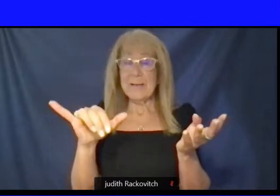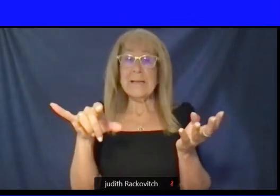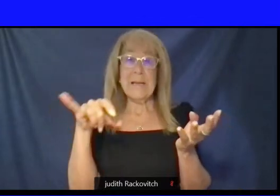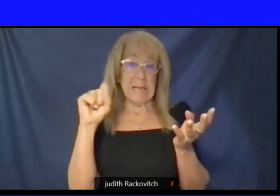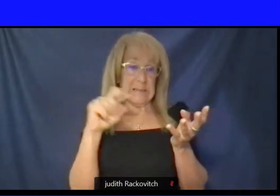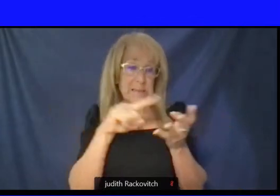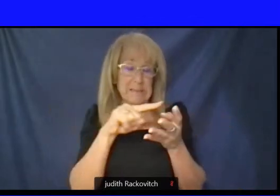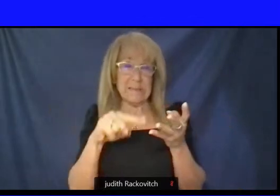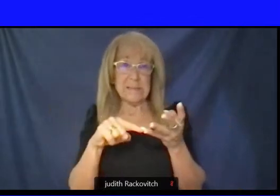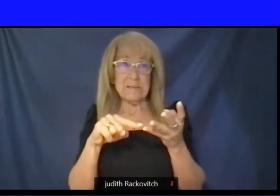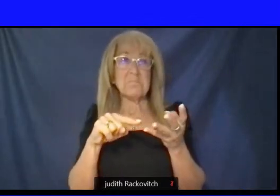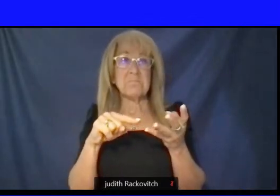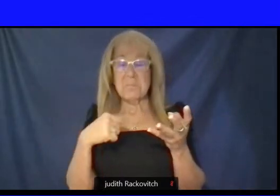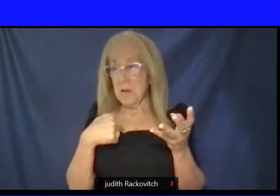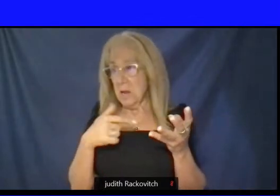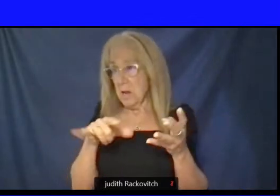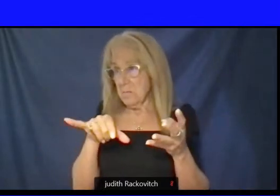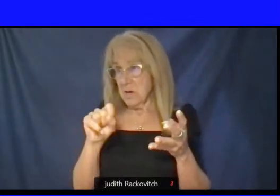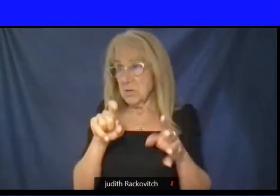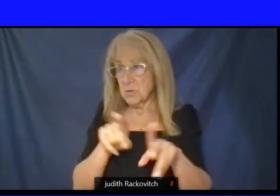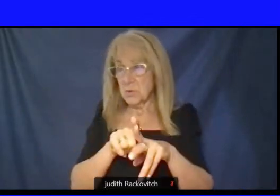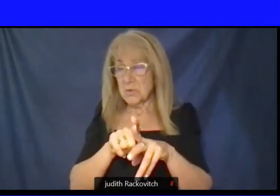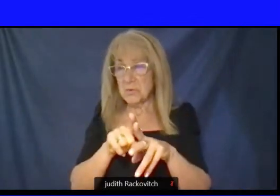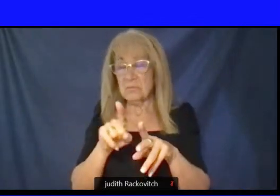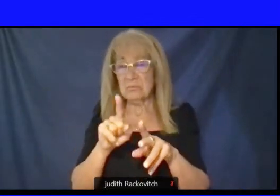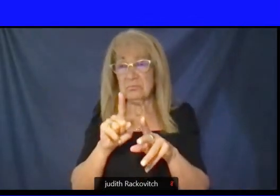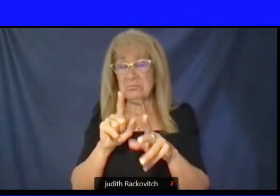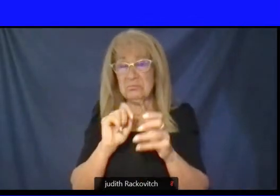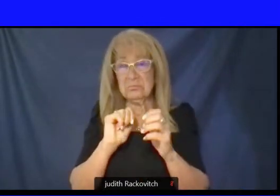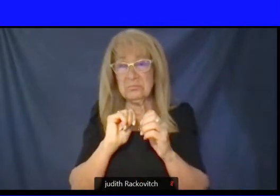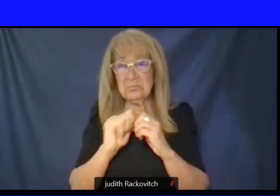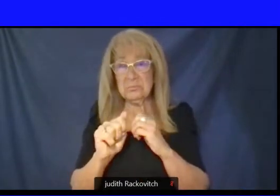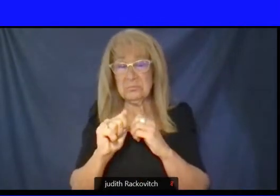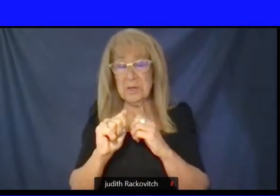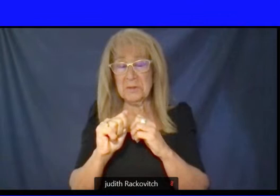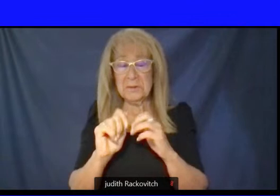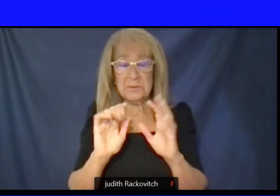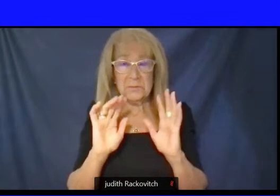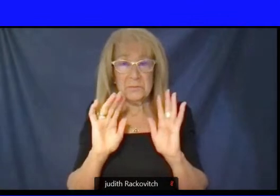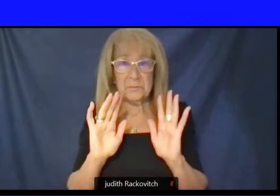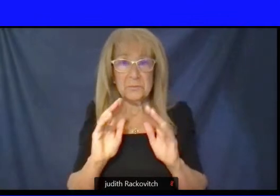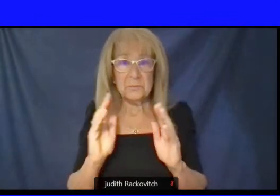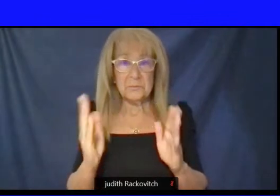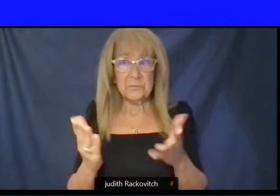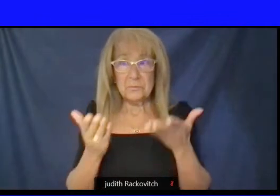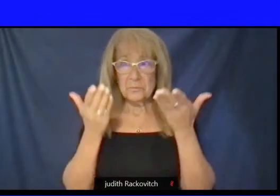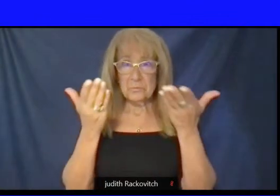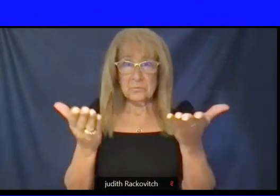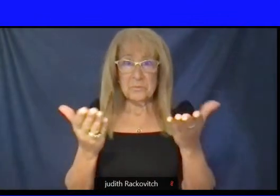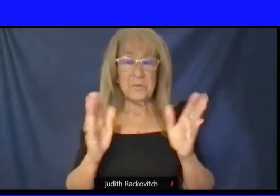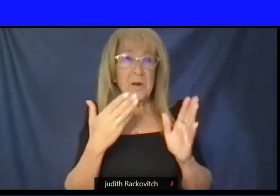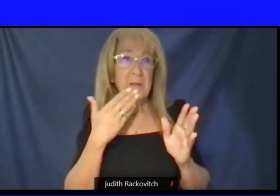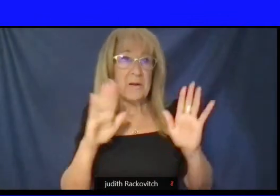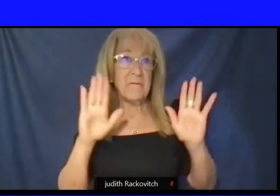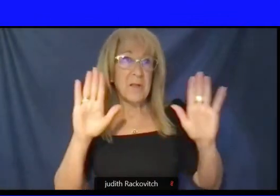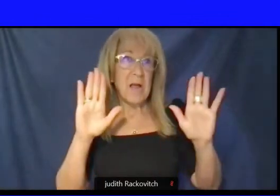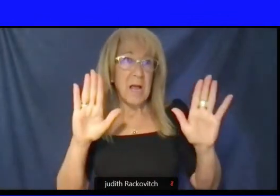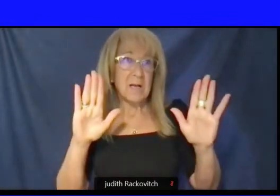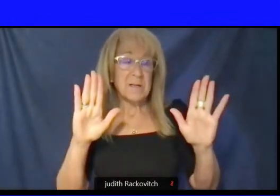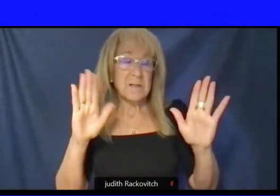yet started to use esketamine. We are preparing for this. We've had many meetings